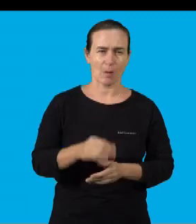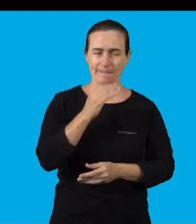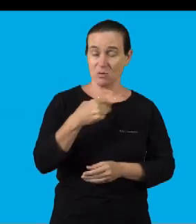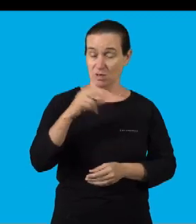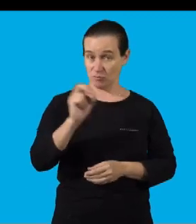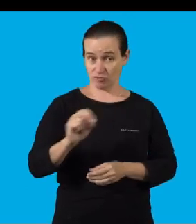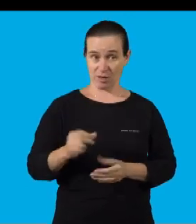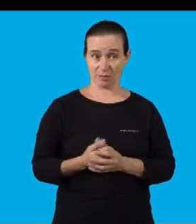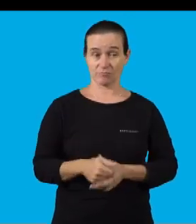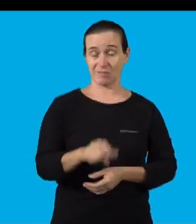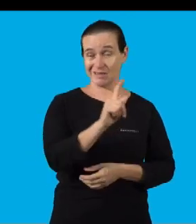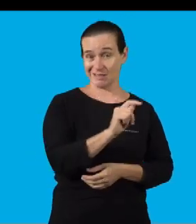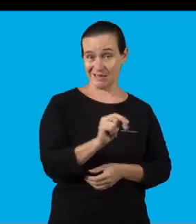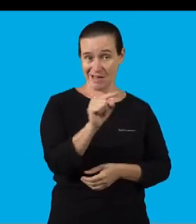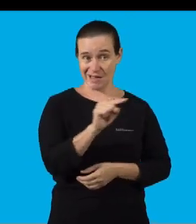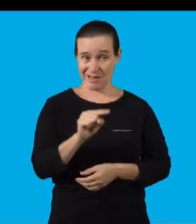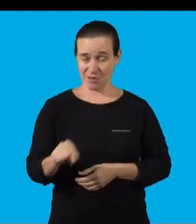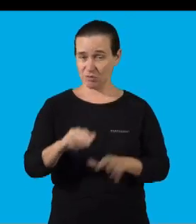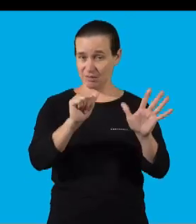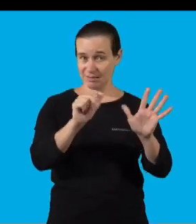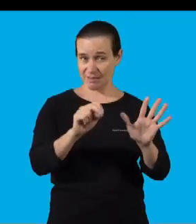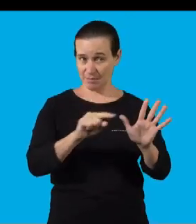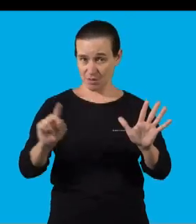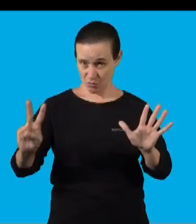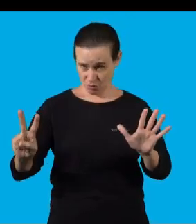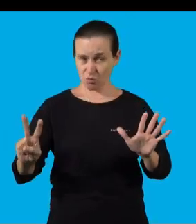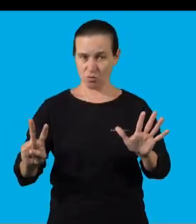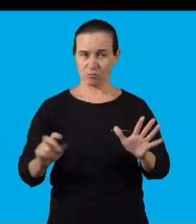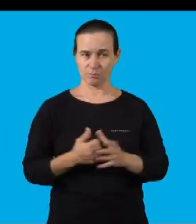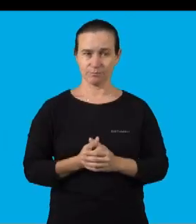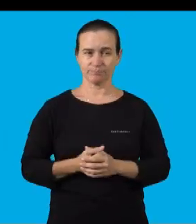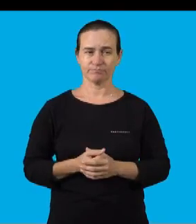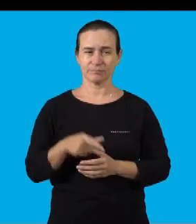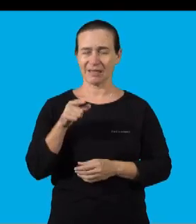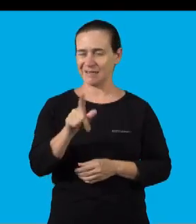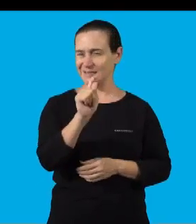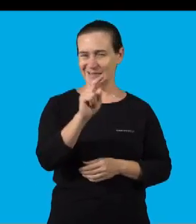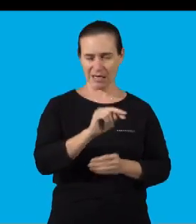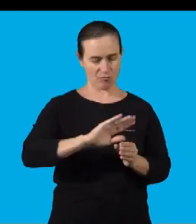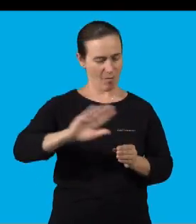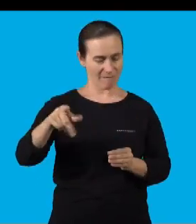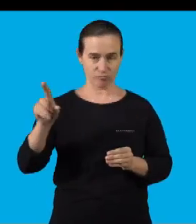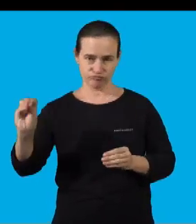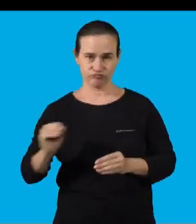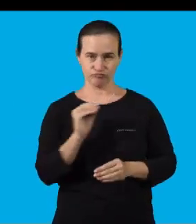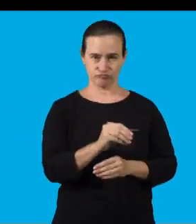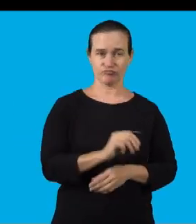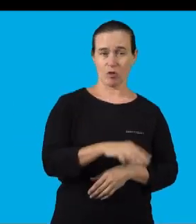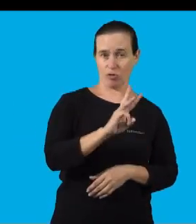are going to write down our formula. Tn is equals to 6n minus 2. And then in the place of Tn, we